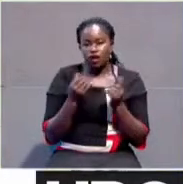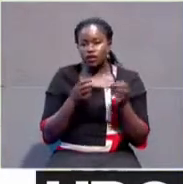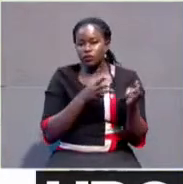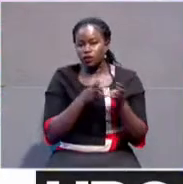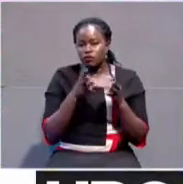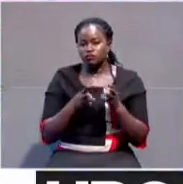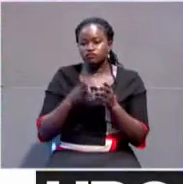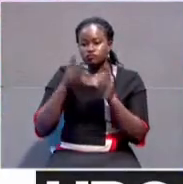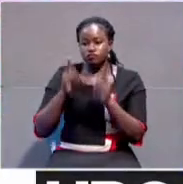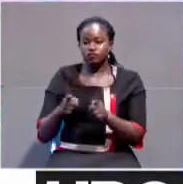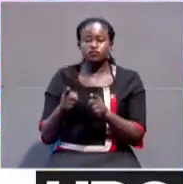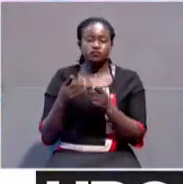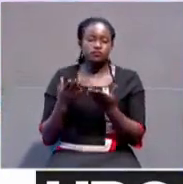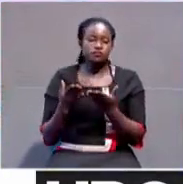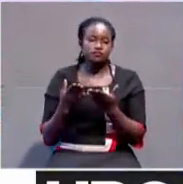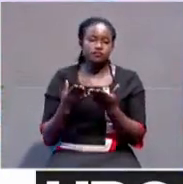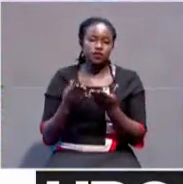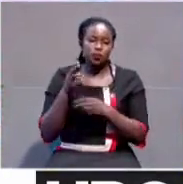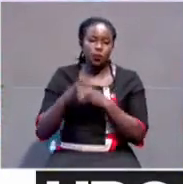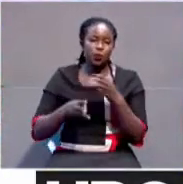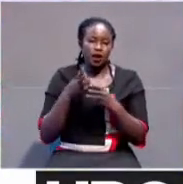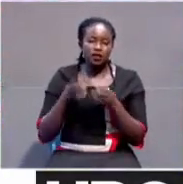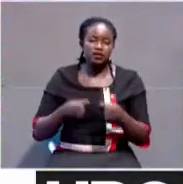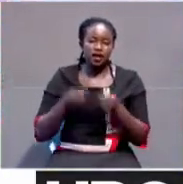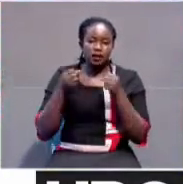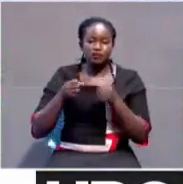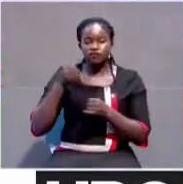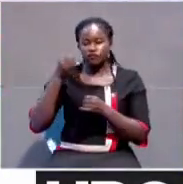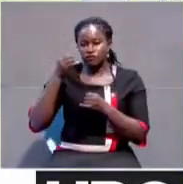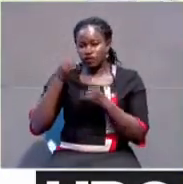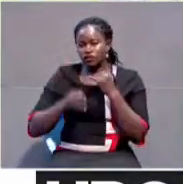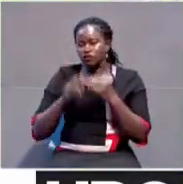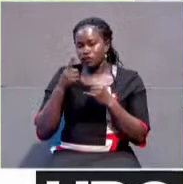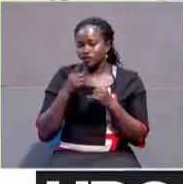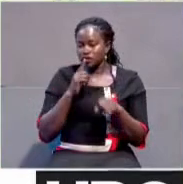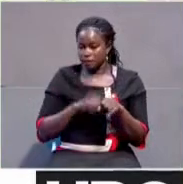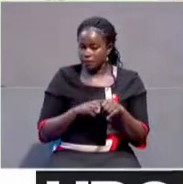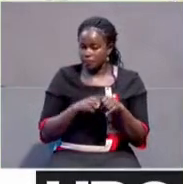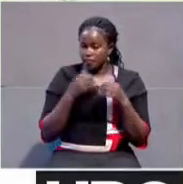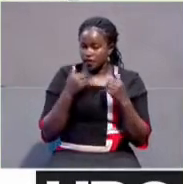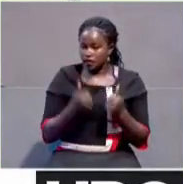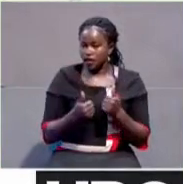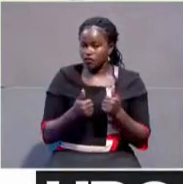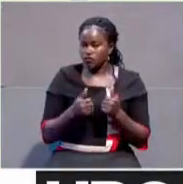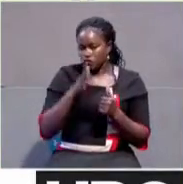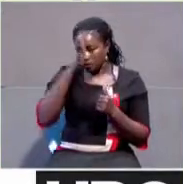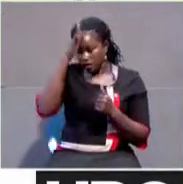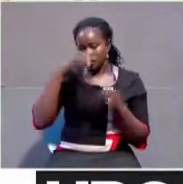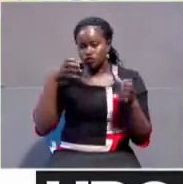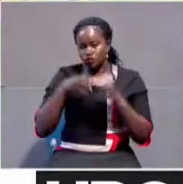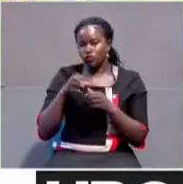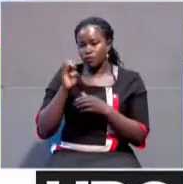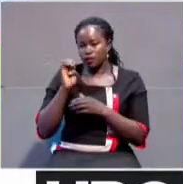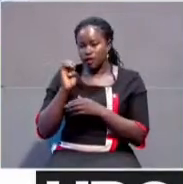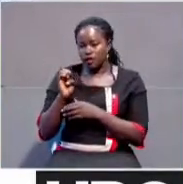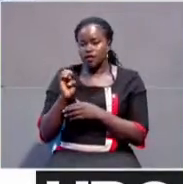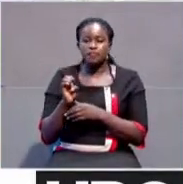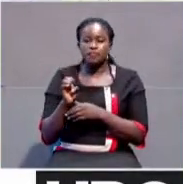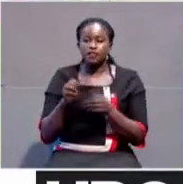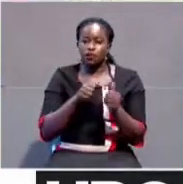Cup finals for the first time in history. The Cranes are in Group E of the qualifiers alongside